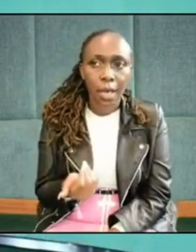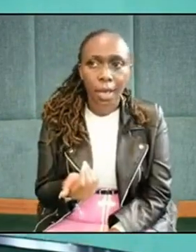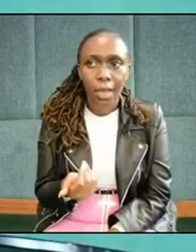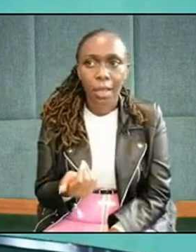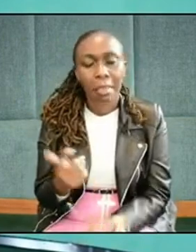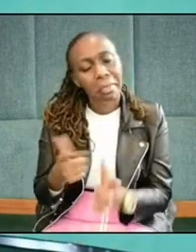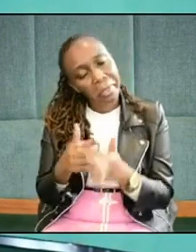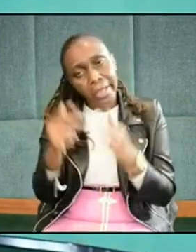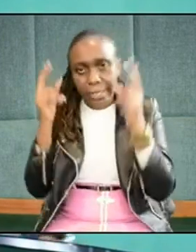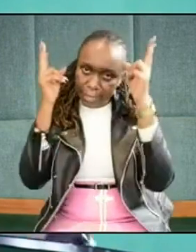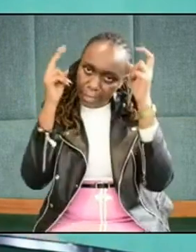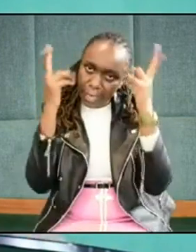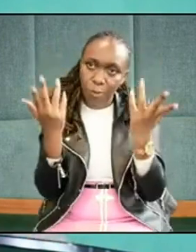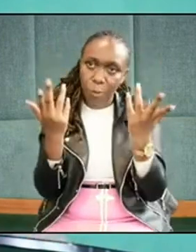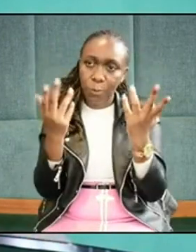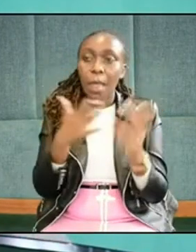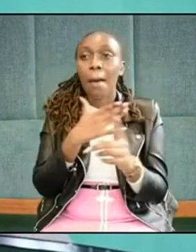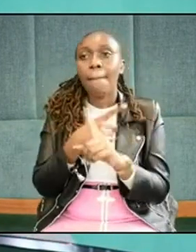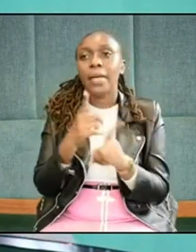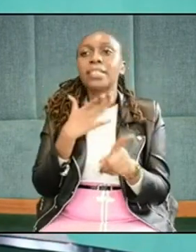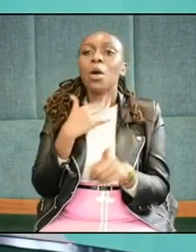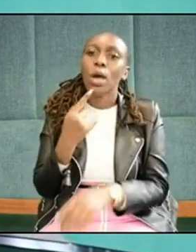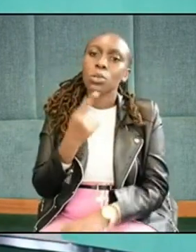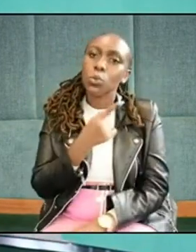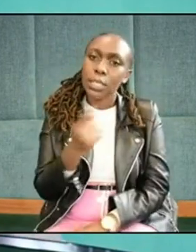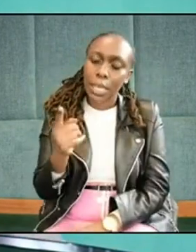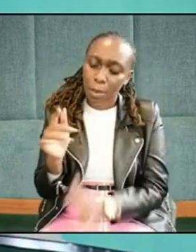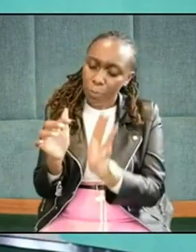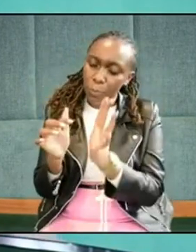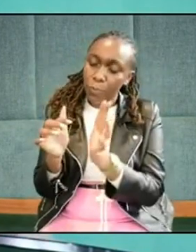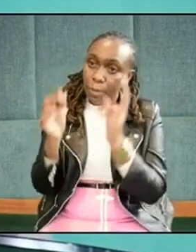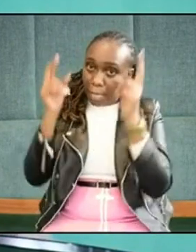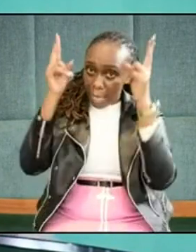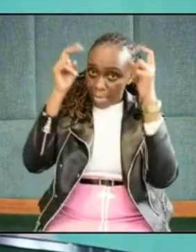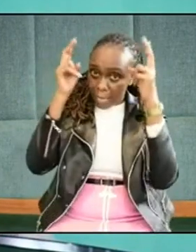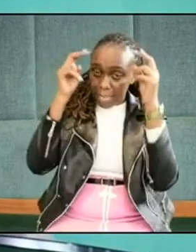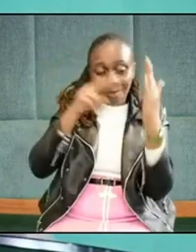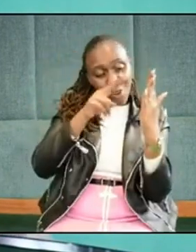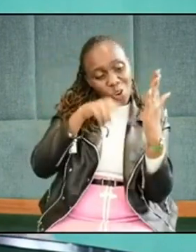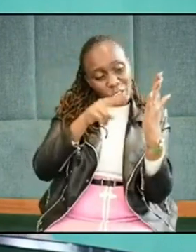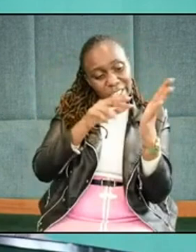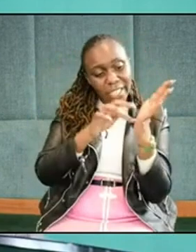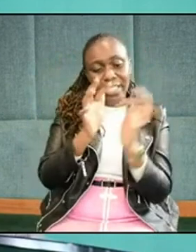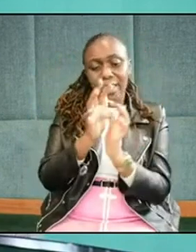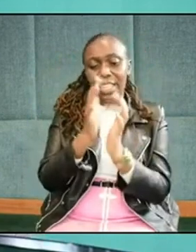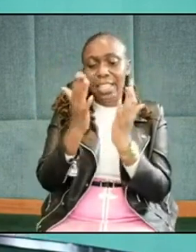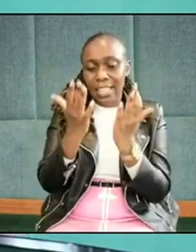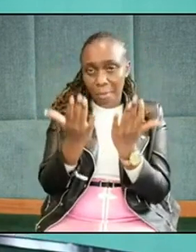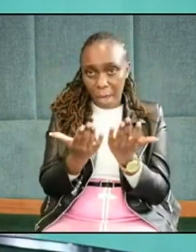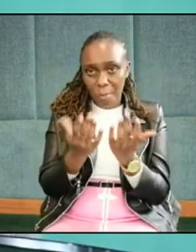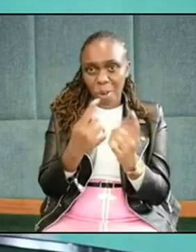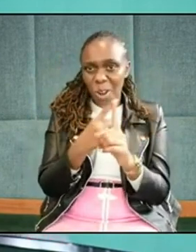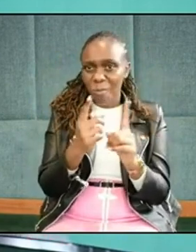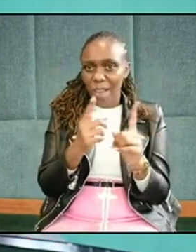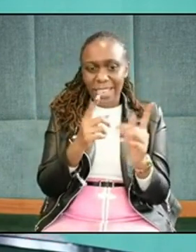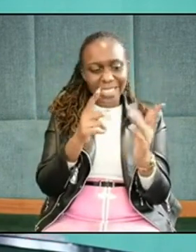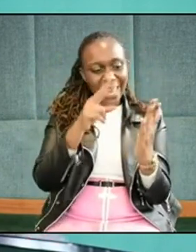obviously, the devil? But I want to show you something. The devil reads the Bible, but he doesn't read it with